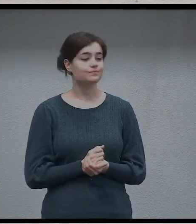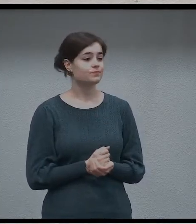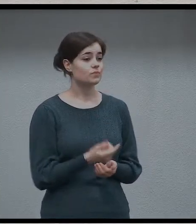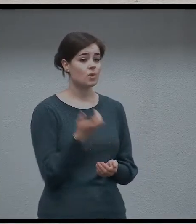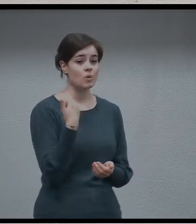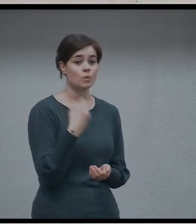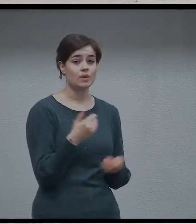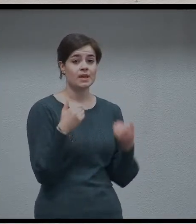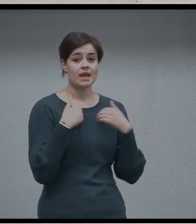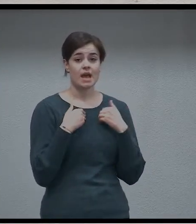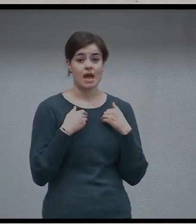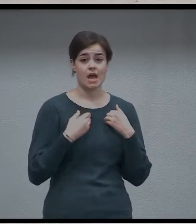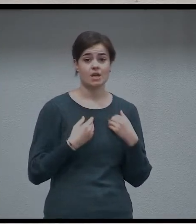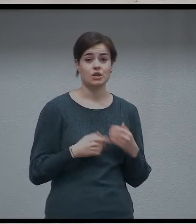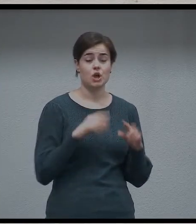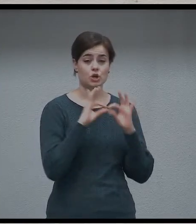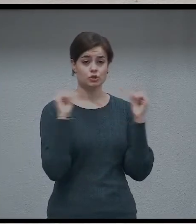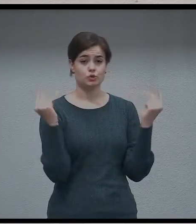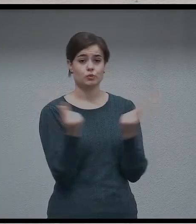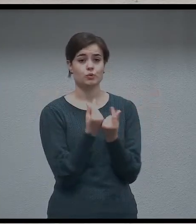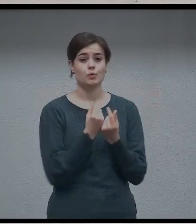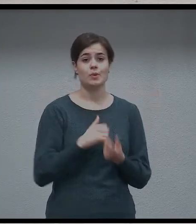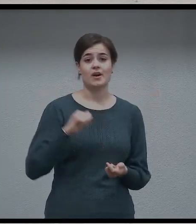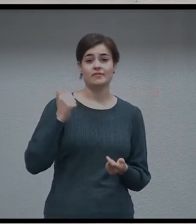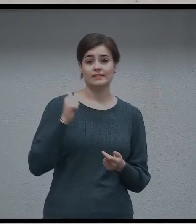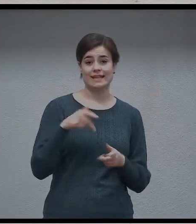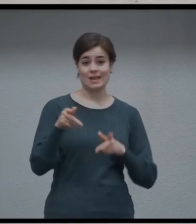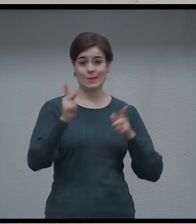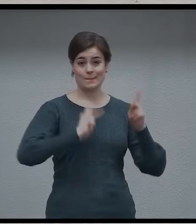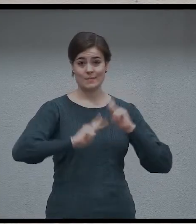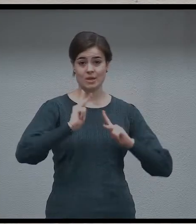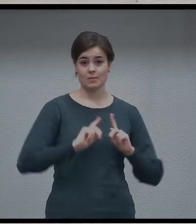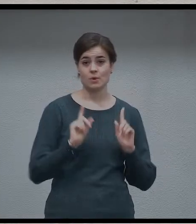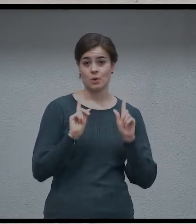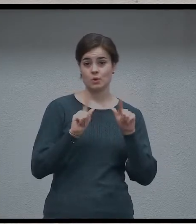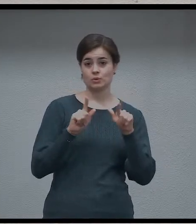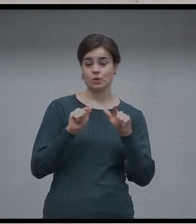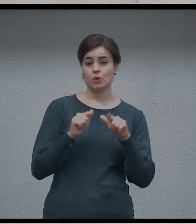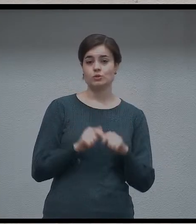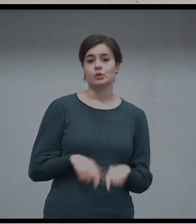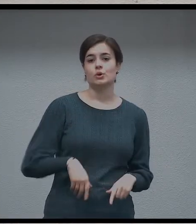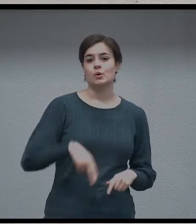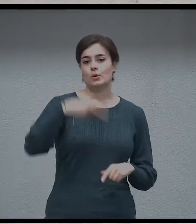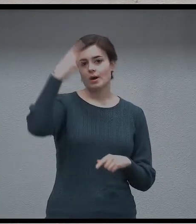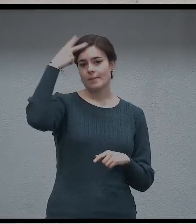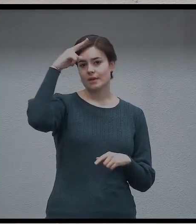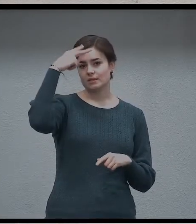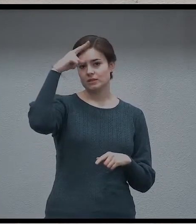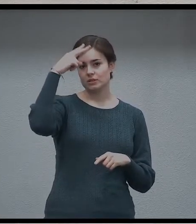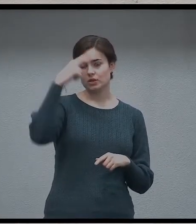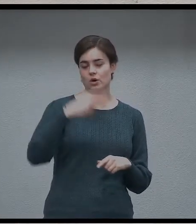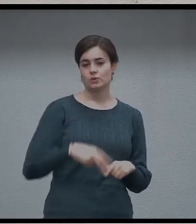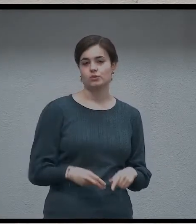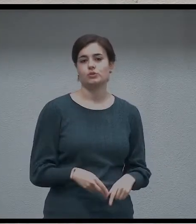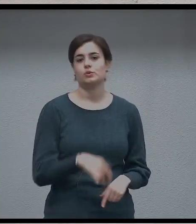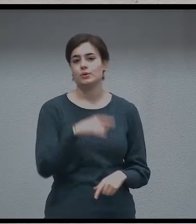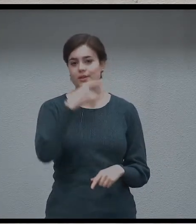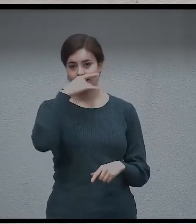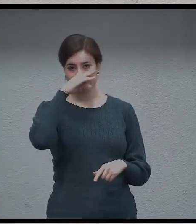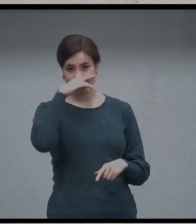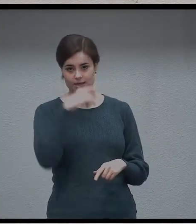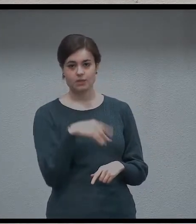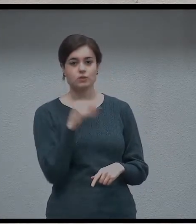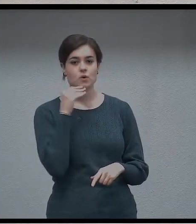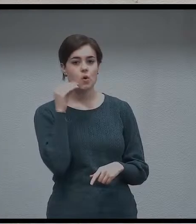So we had a group of 10 that went down to Anahuac, Mexico, to the children's home there, a children's home that I've been associated with for